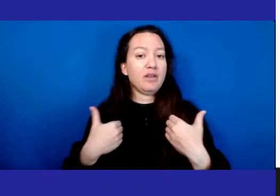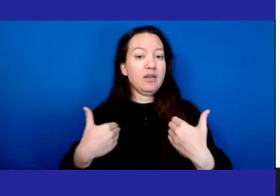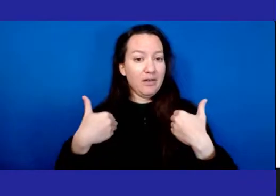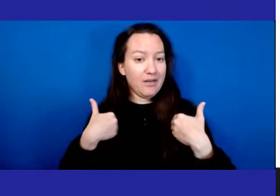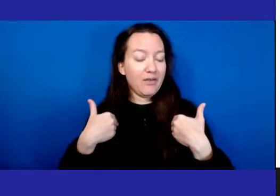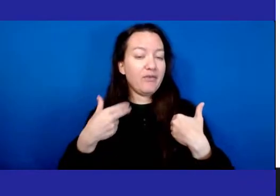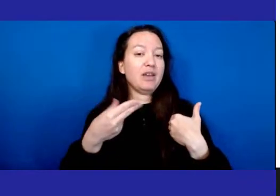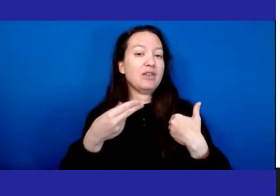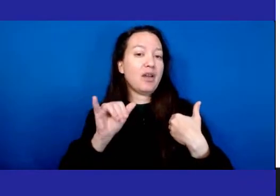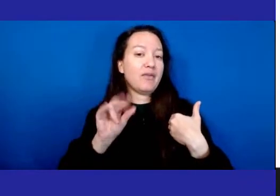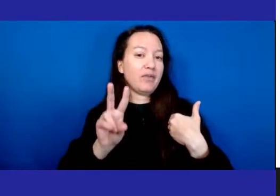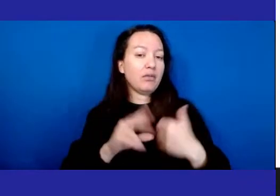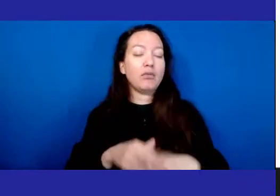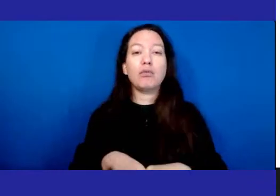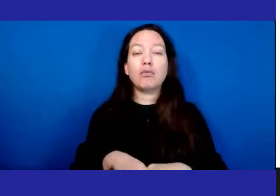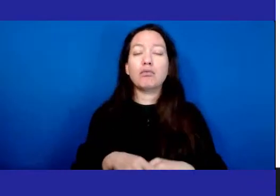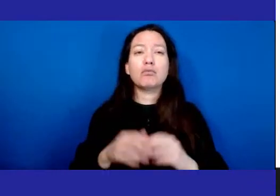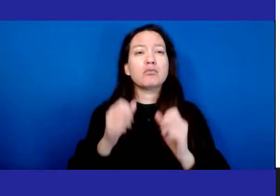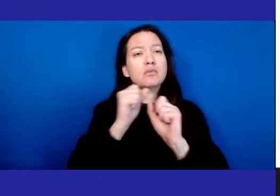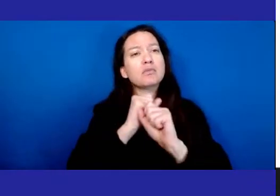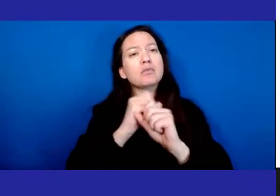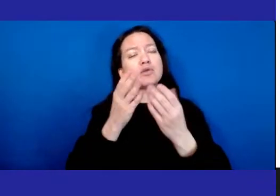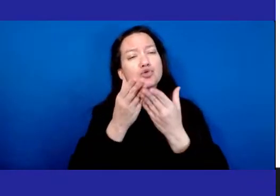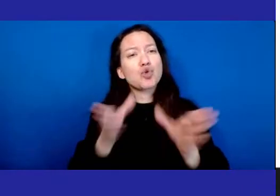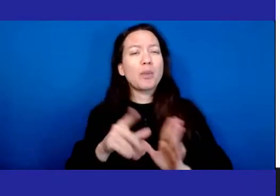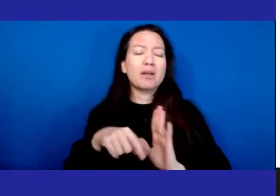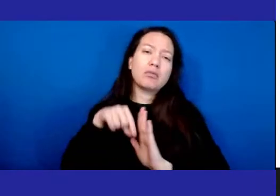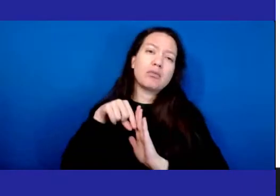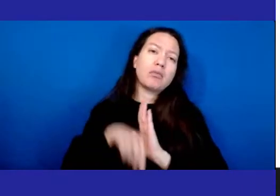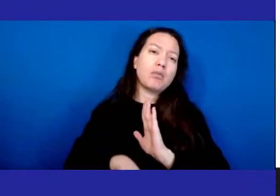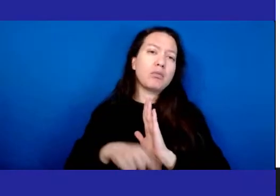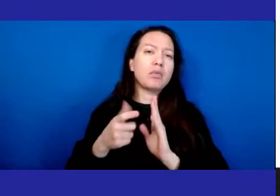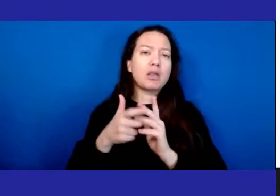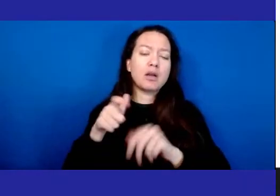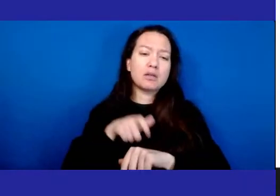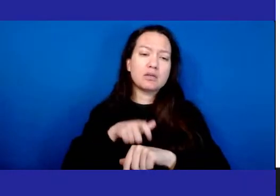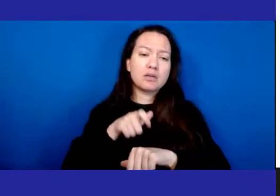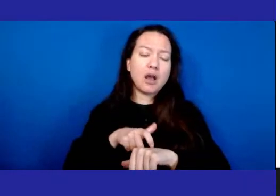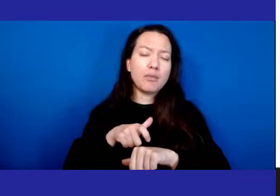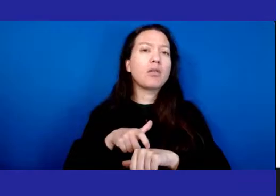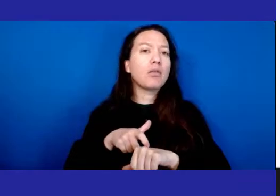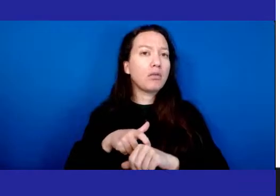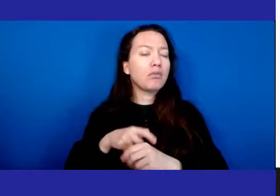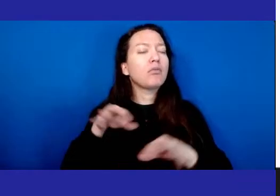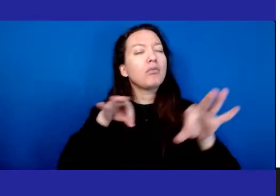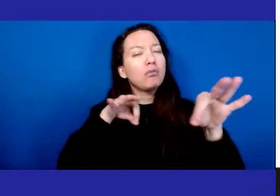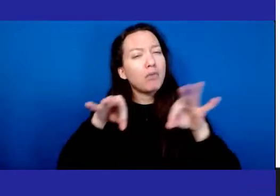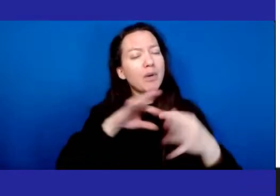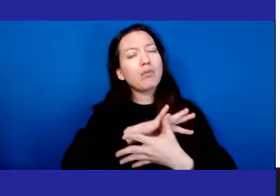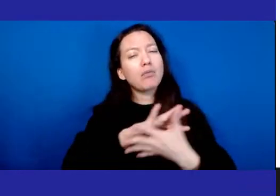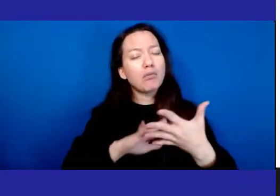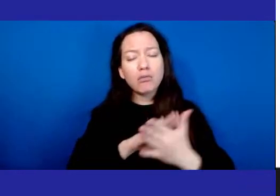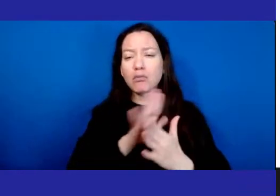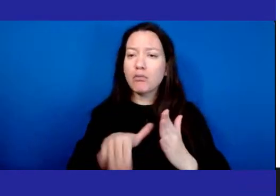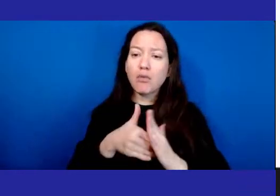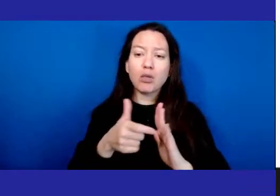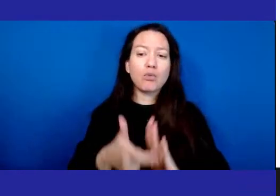So the scope is immense, a huge amount of time spent outlining all the requirements for